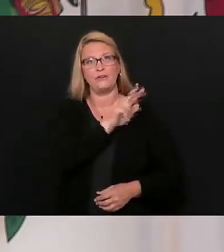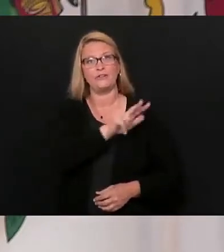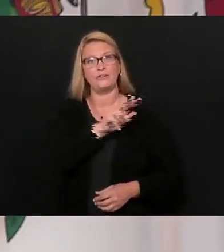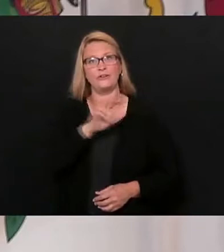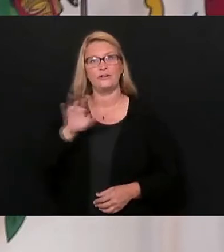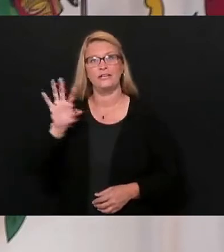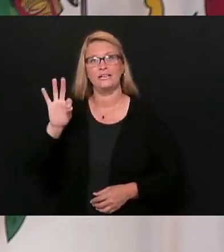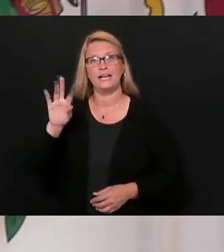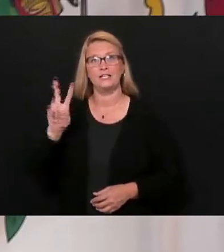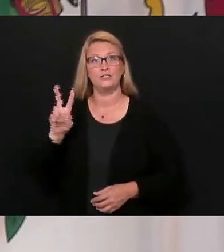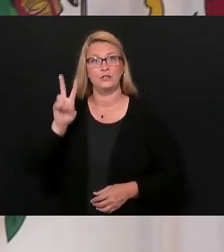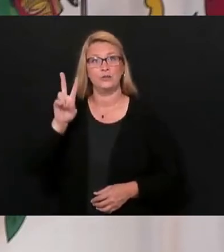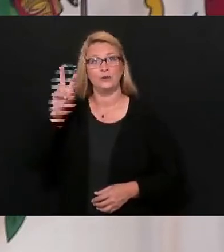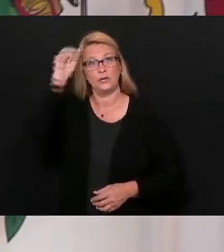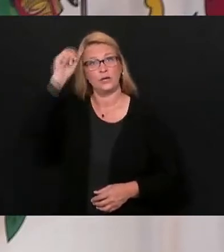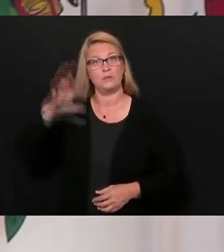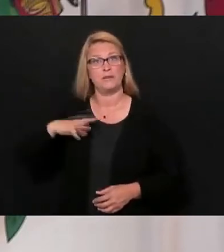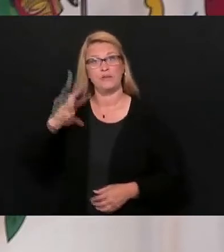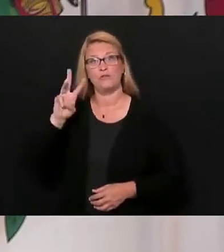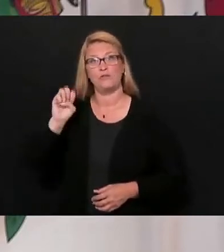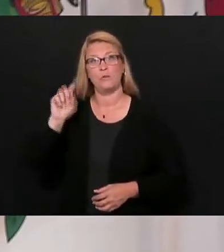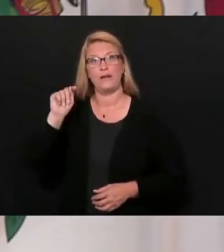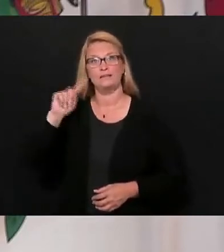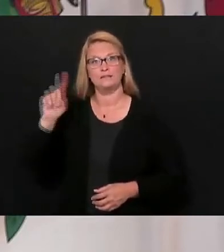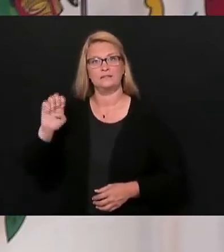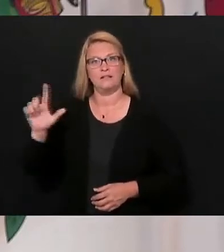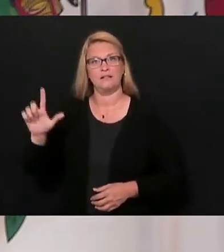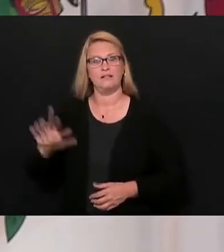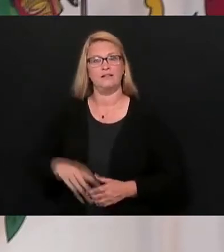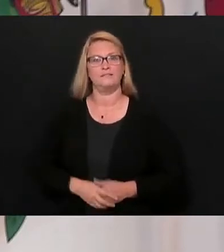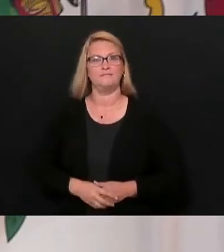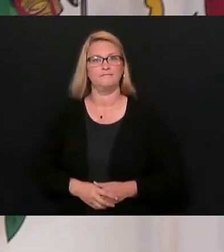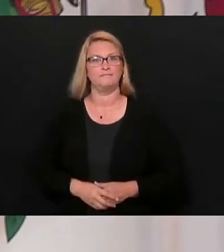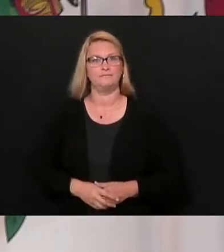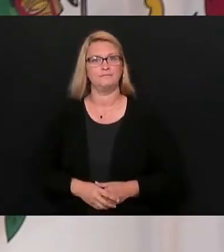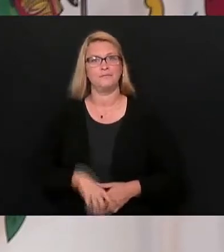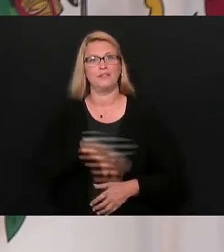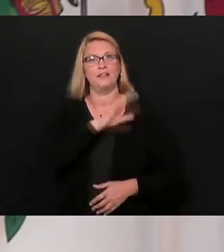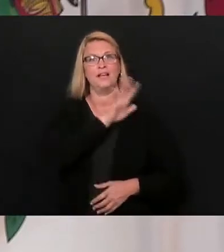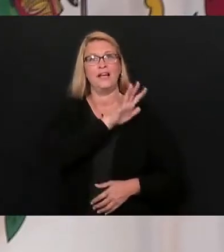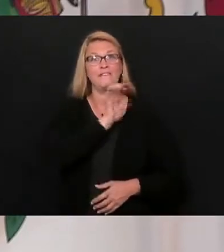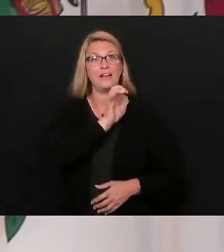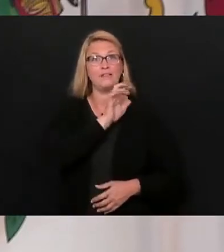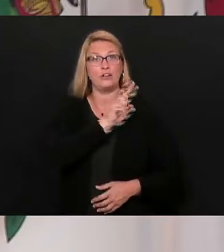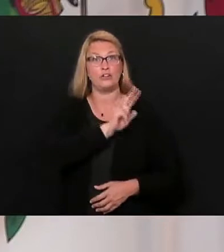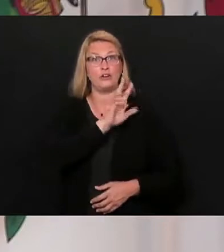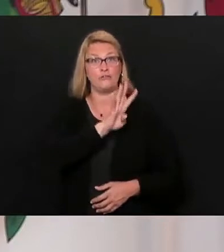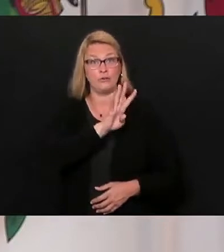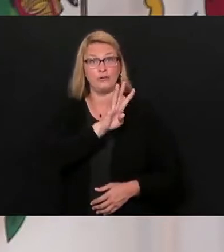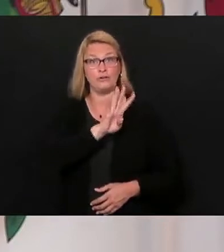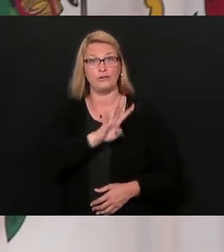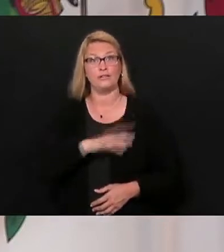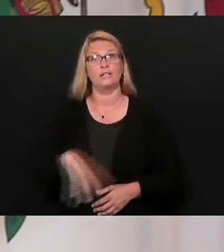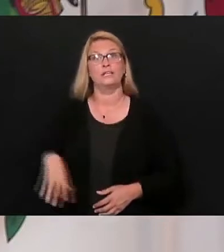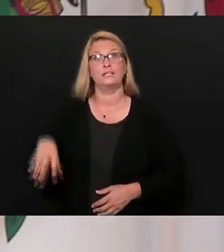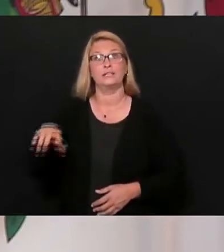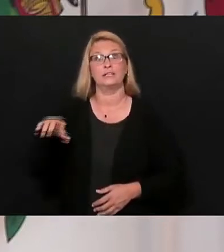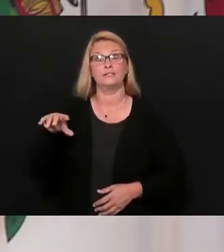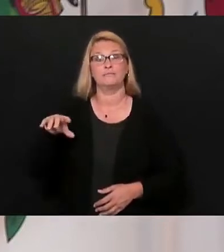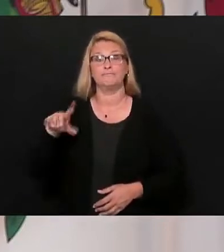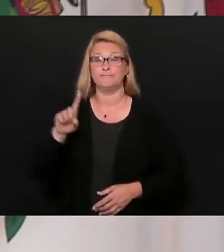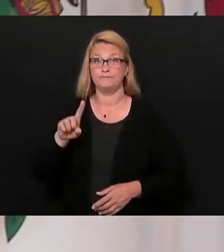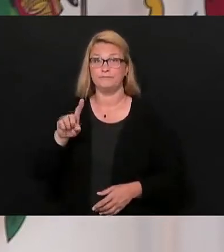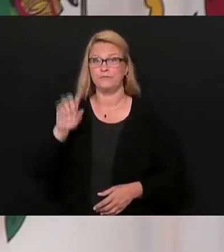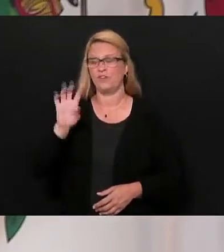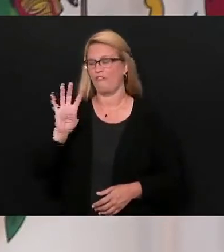death, a 92-year-old male from Wetzel County. Our 534th death, and listen to this,